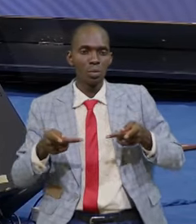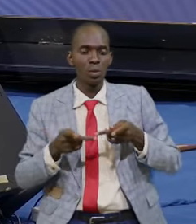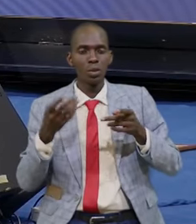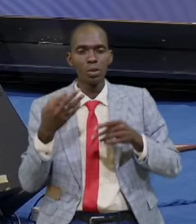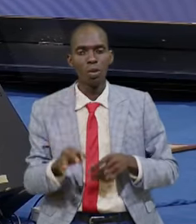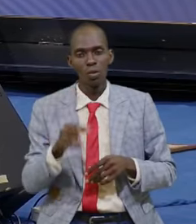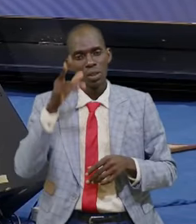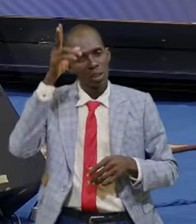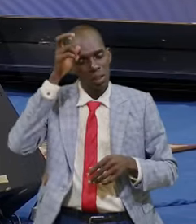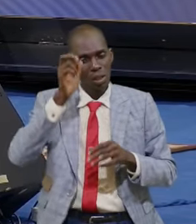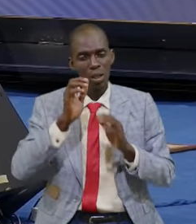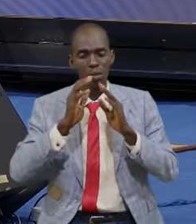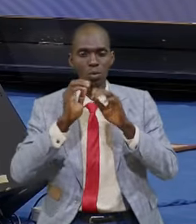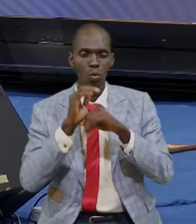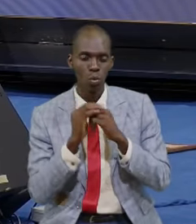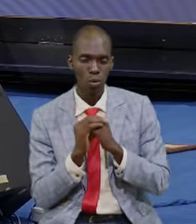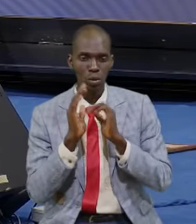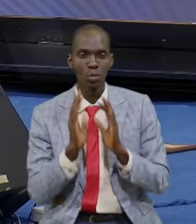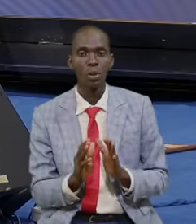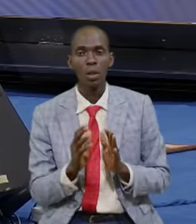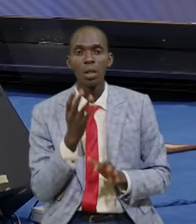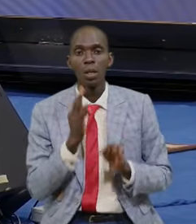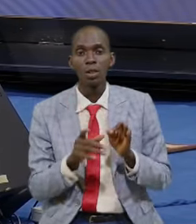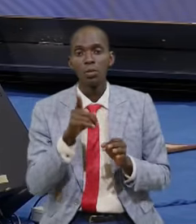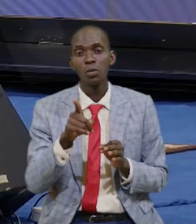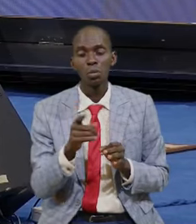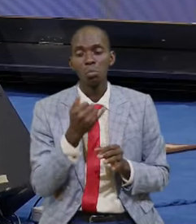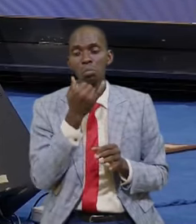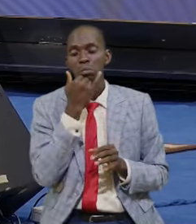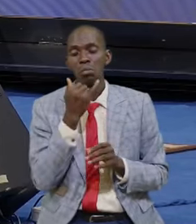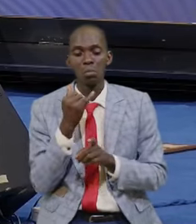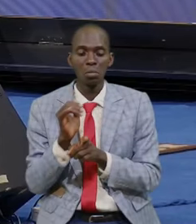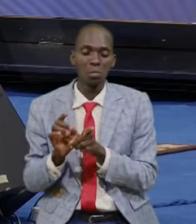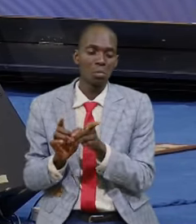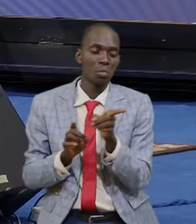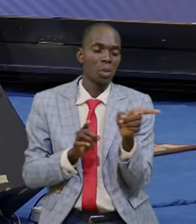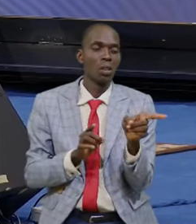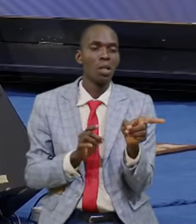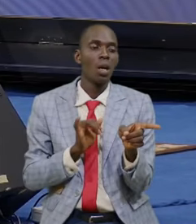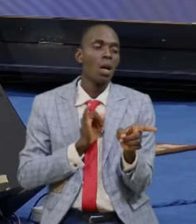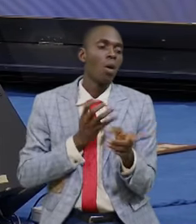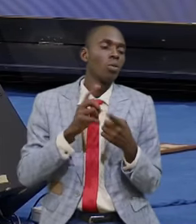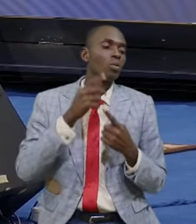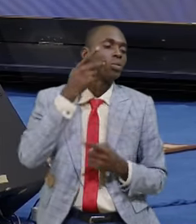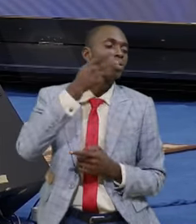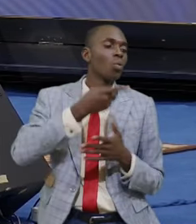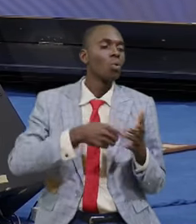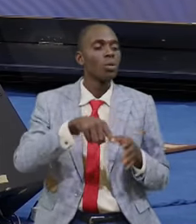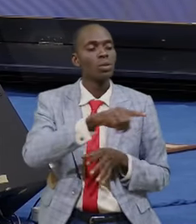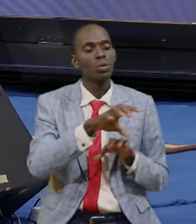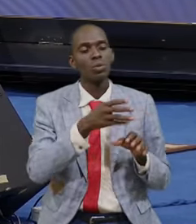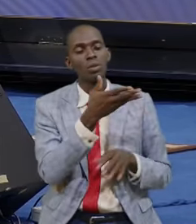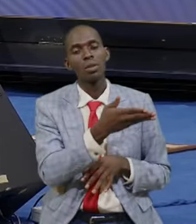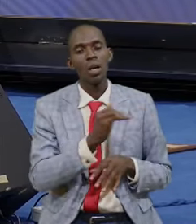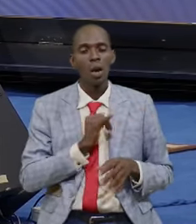worshippers. And if you stray, if you go there, I want to see what they're doing. I want to